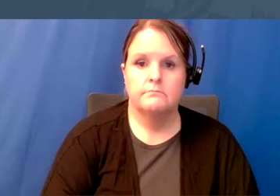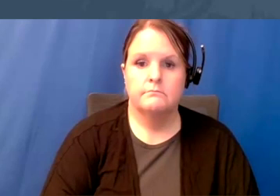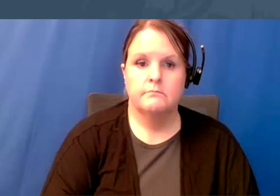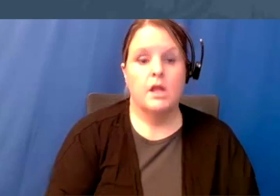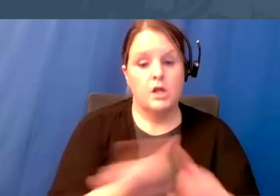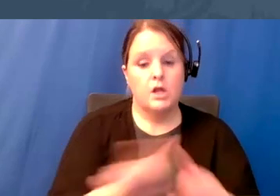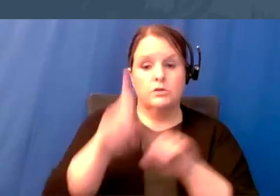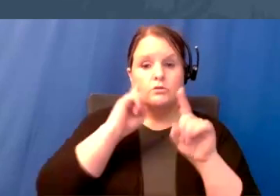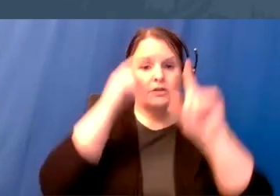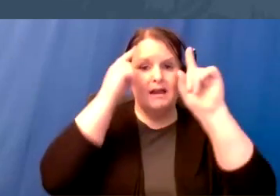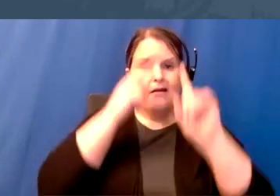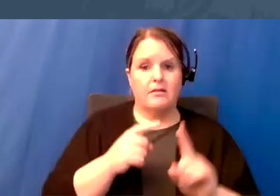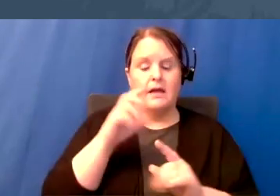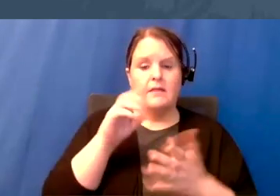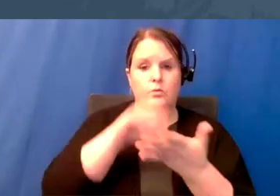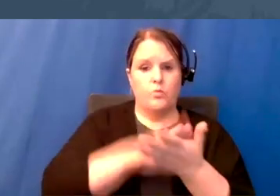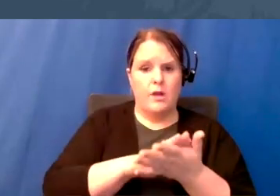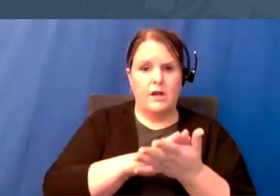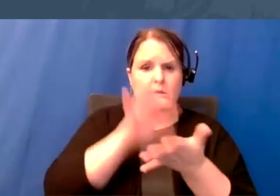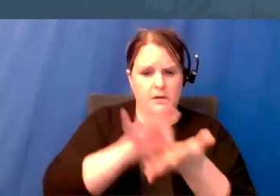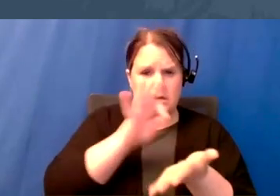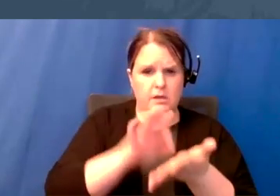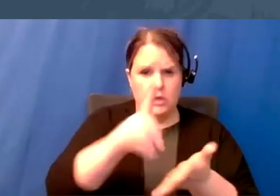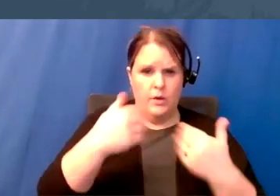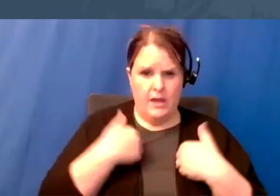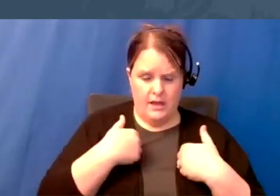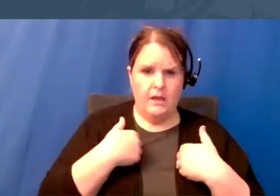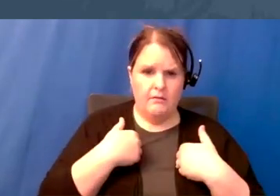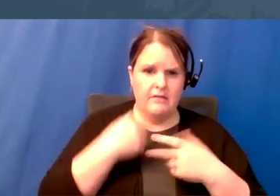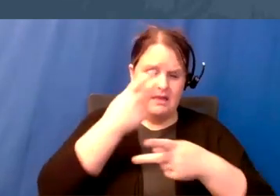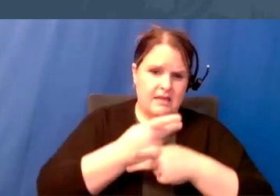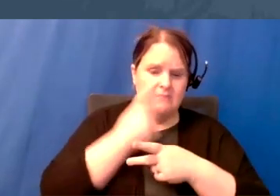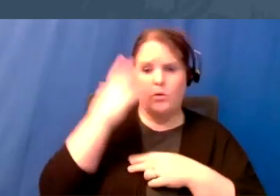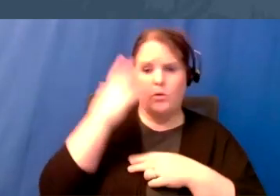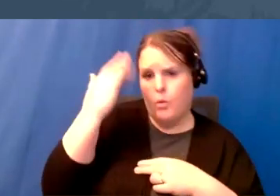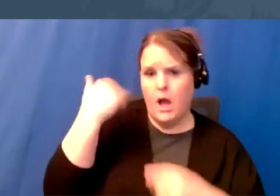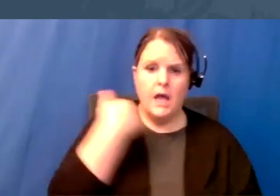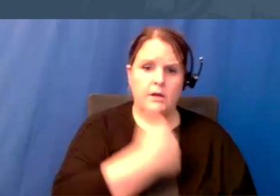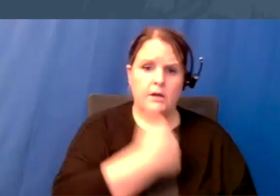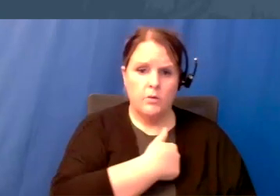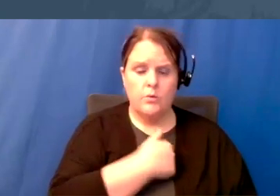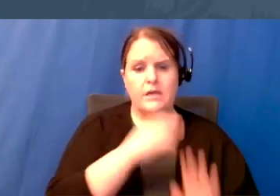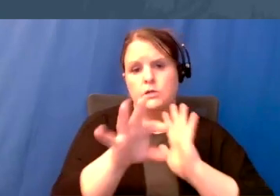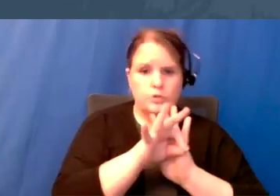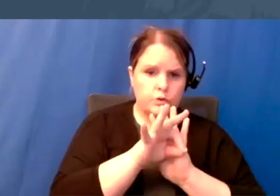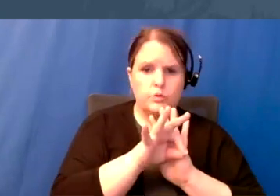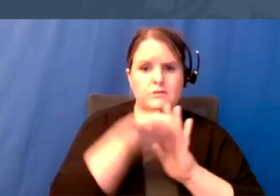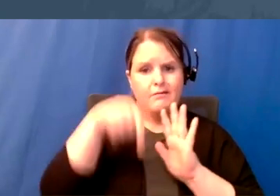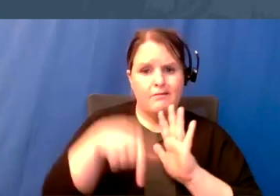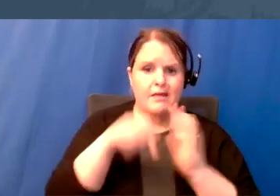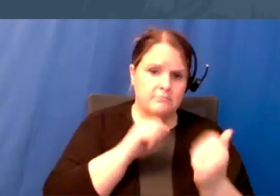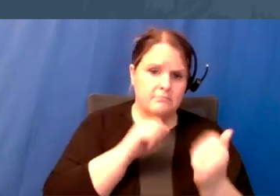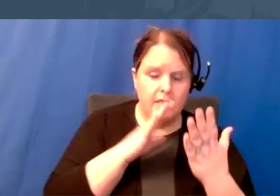that demonstrate the rationale for procurement method used, right? So why did we choose this method?